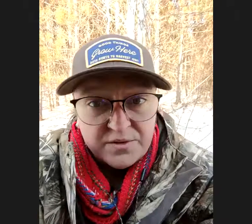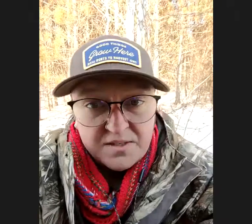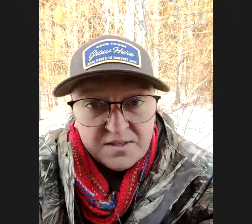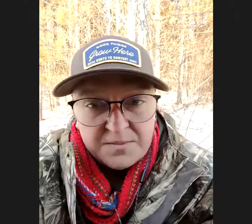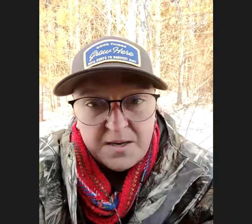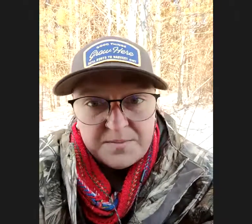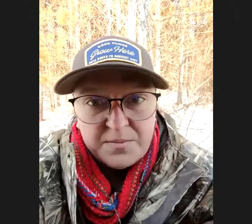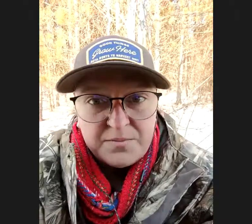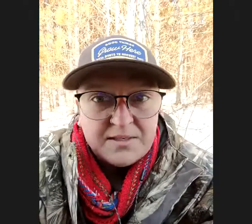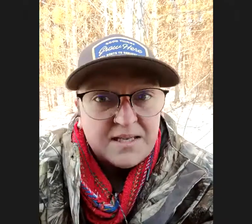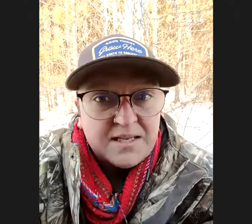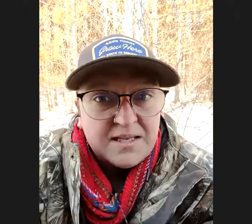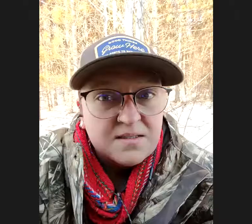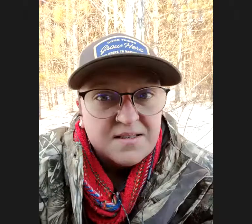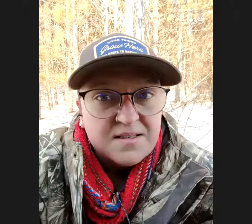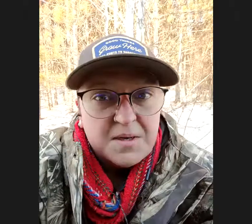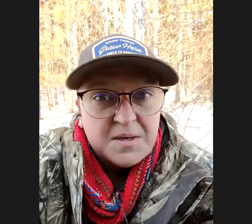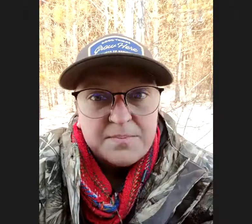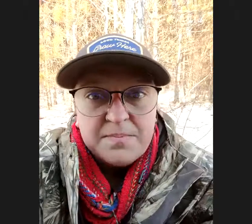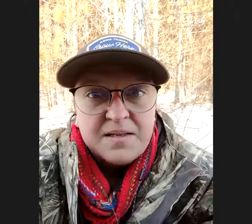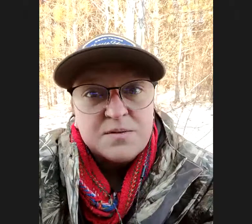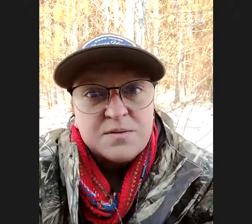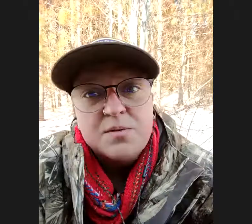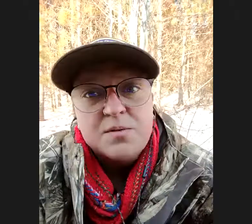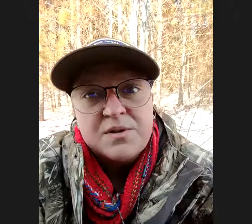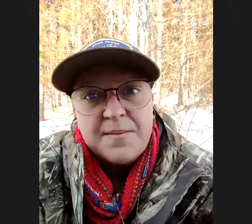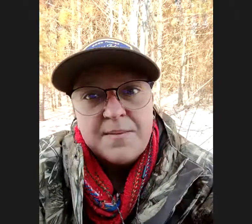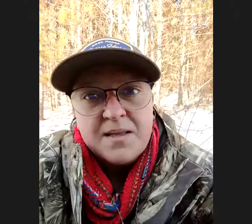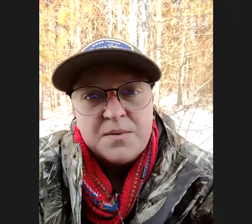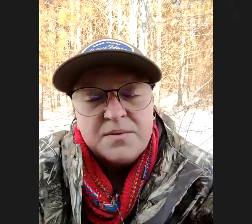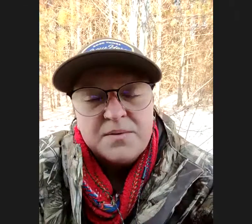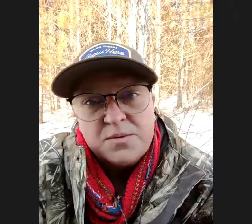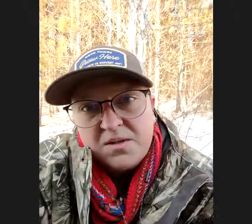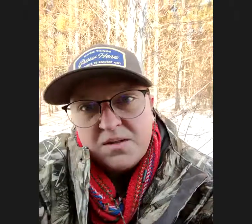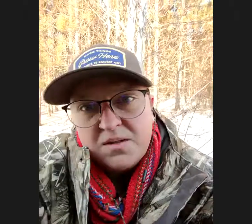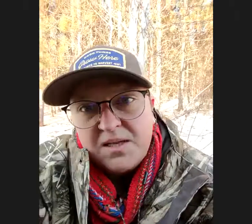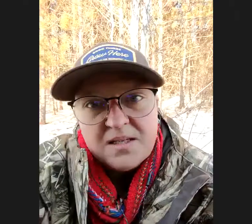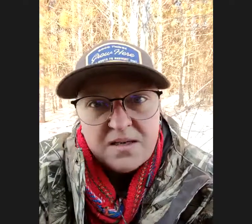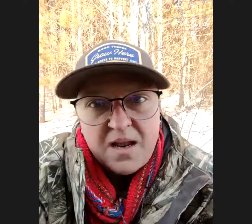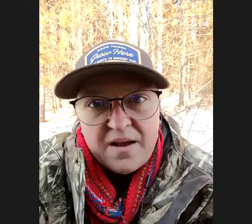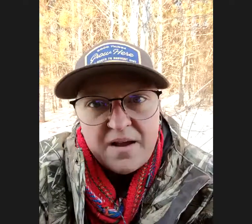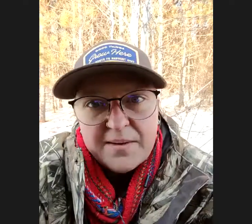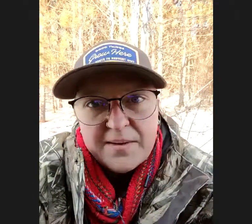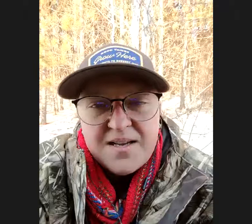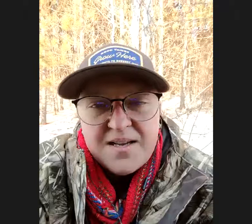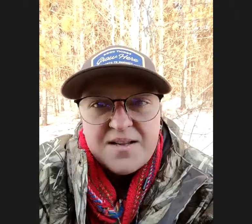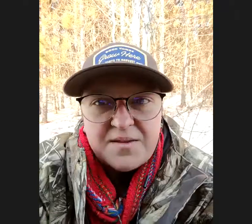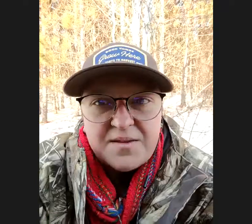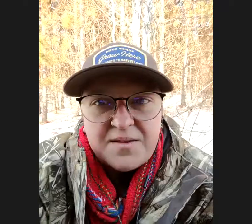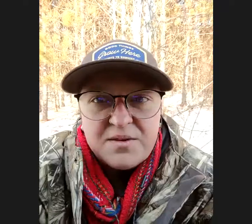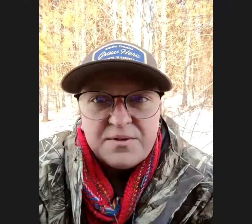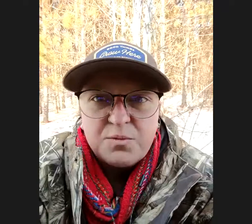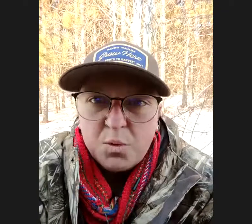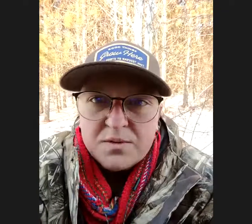hunters. Sometimes they would raise kids. Sometimes kids would lose their family and they would raise those kids that didn't have parents. So they